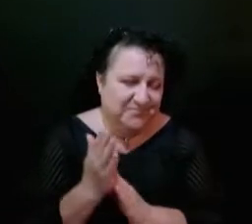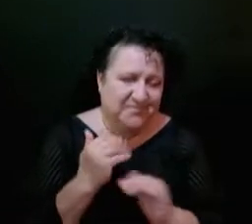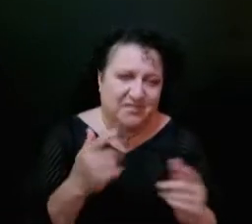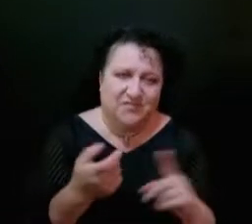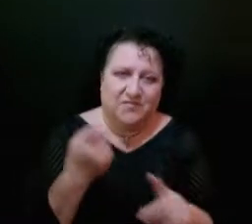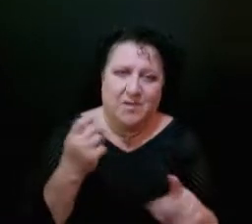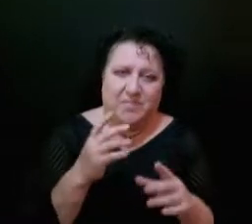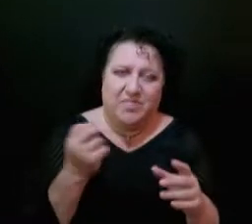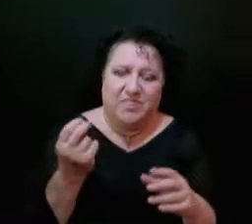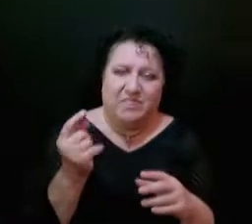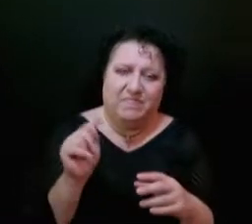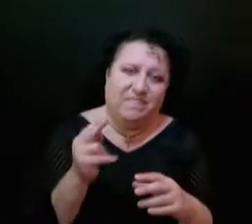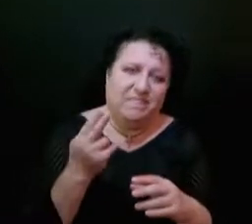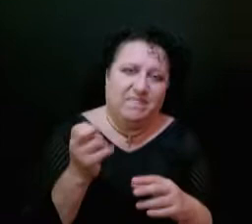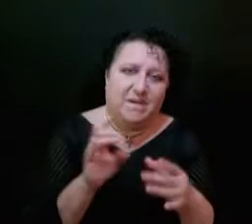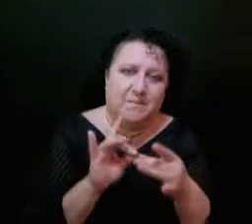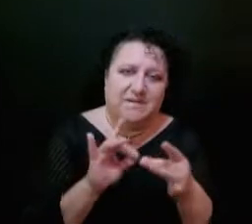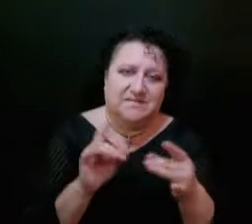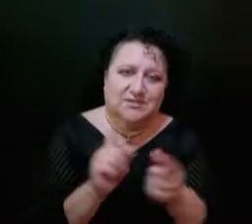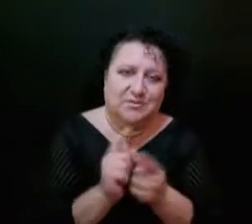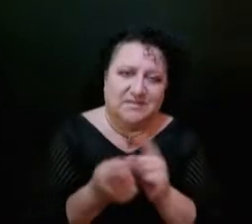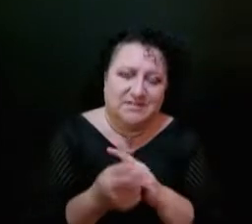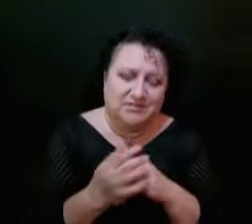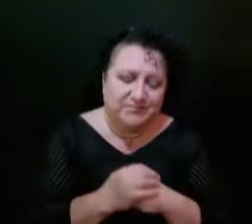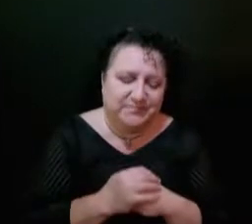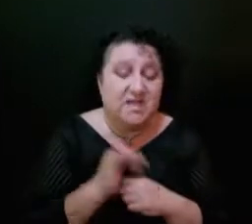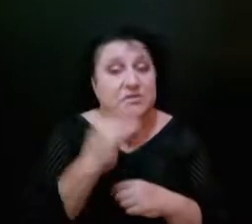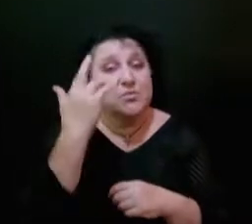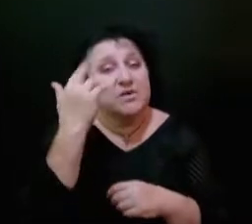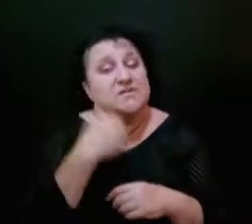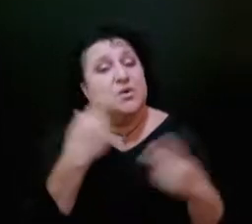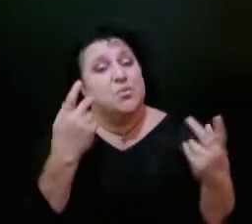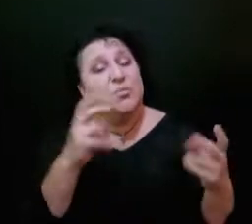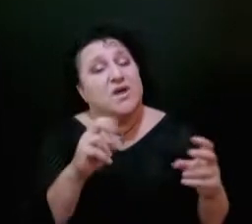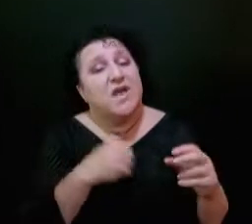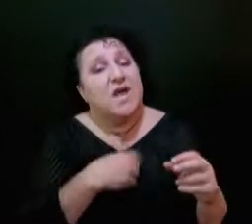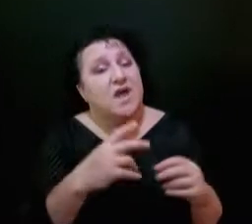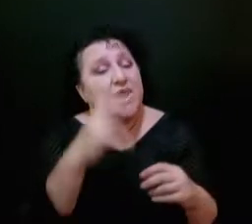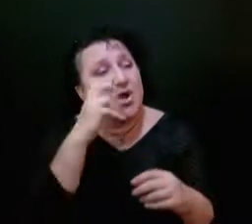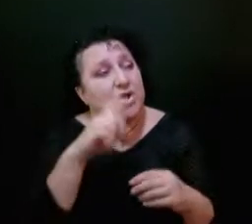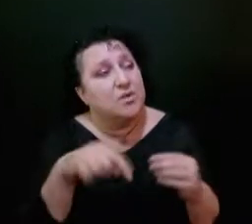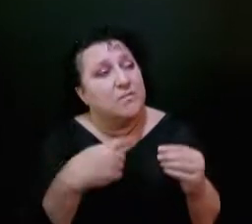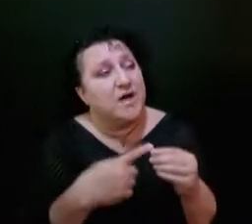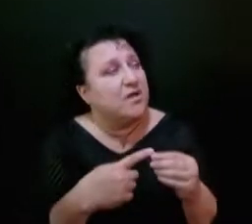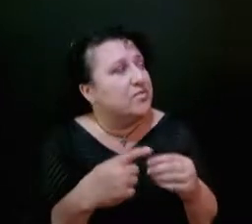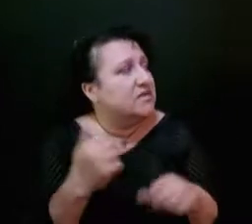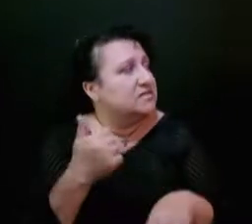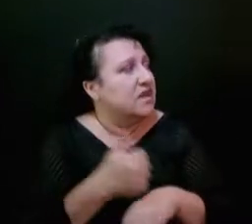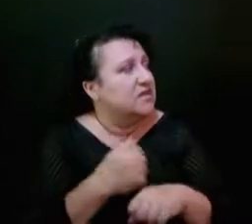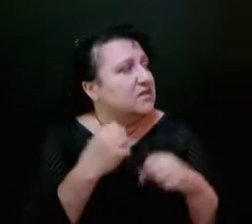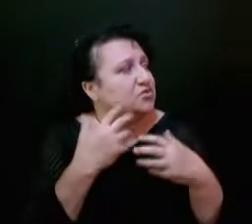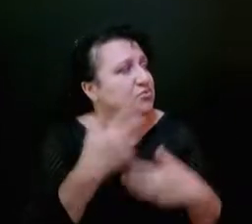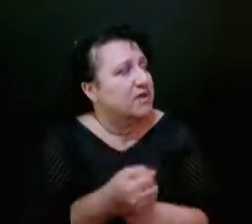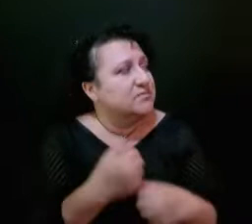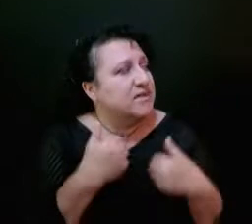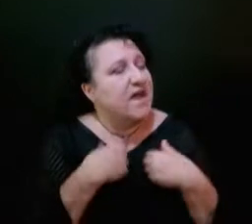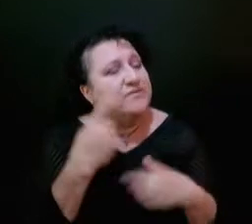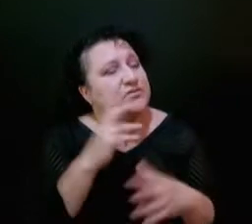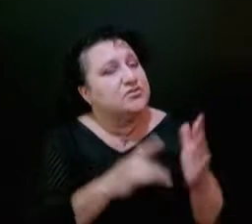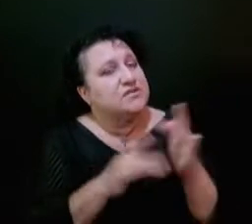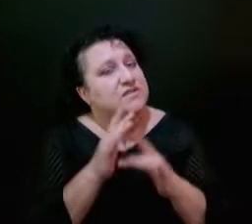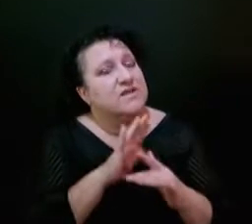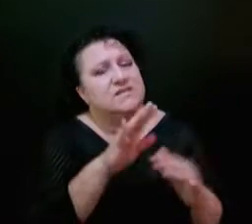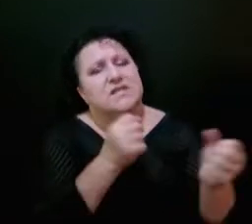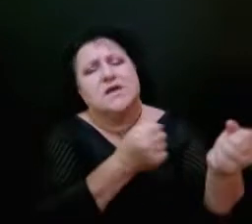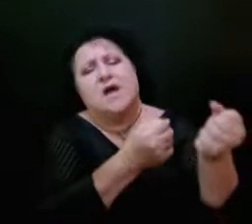translation. That's why when I heard of the solid trust you have in the Master Jesus and your outpouring of love